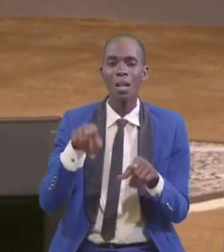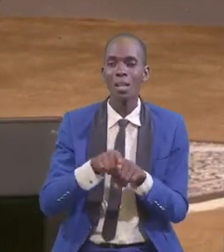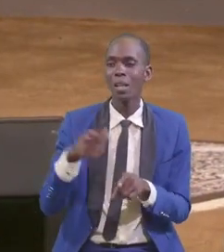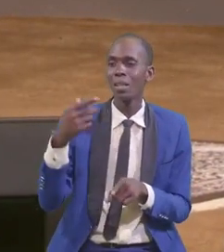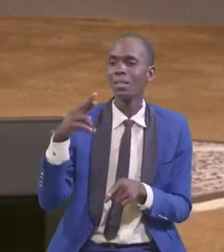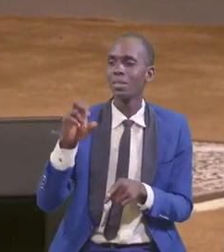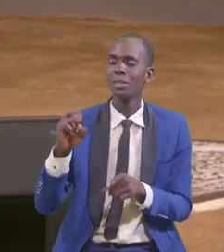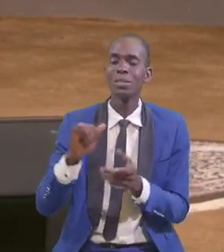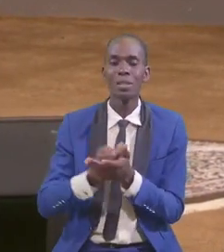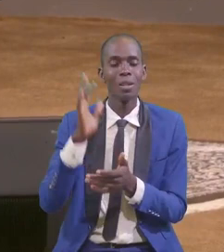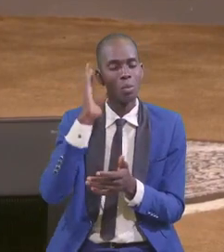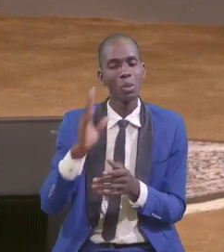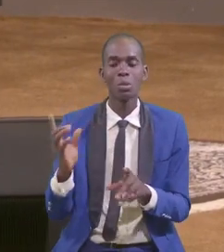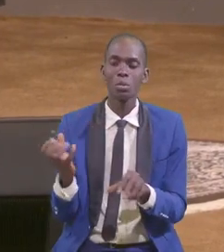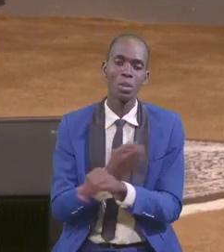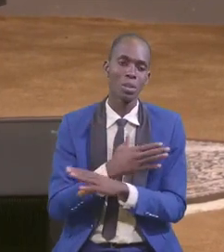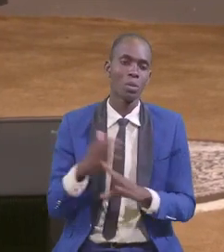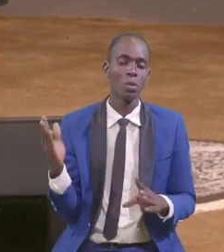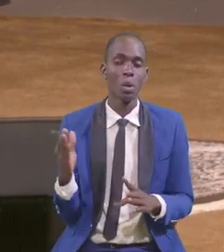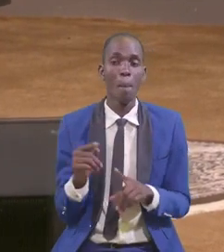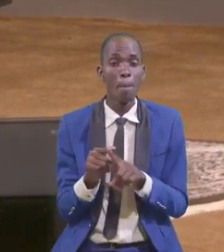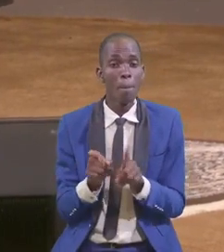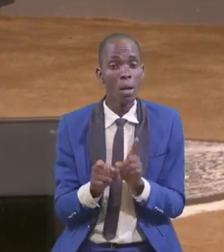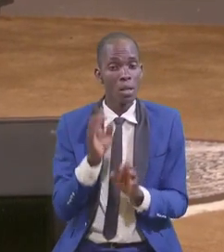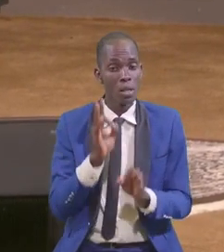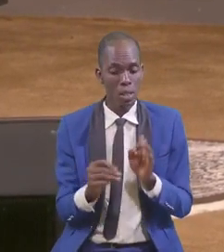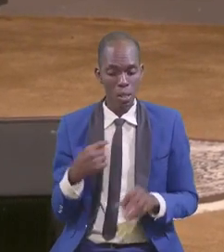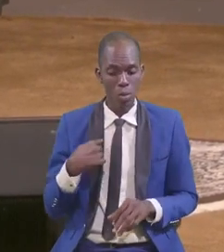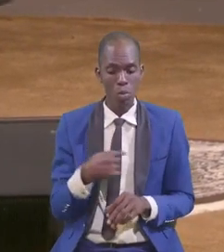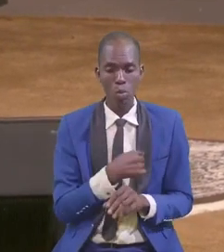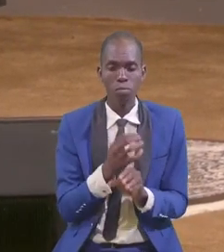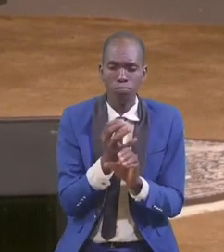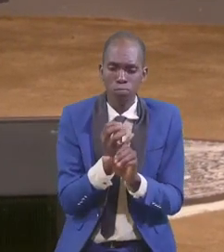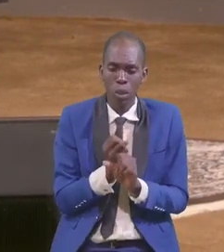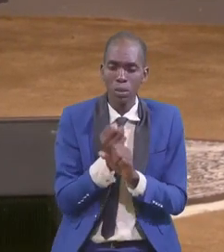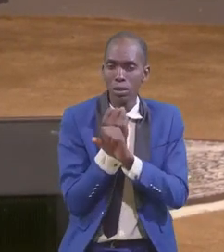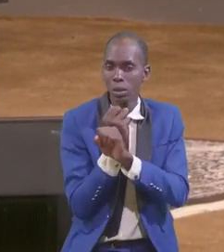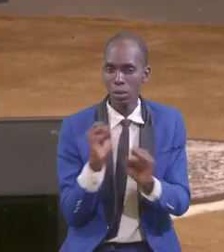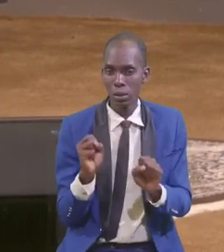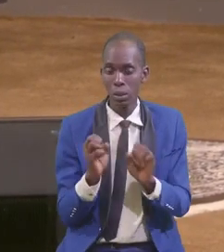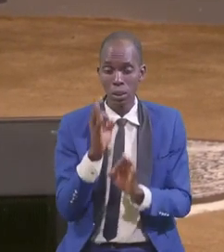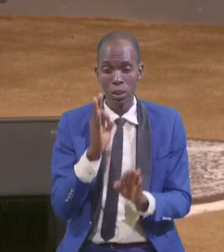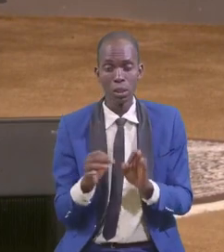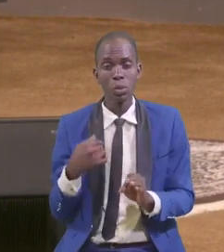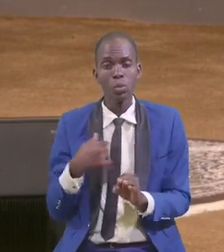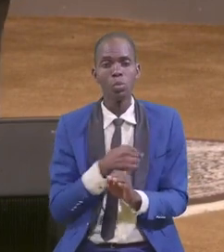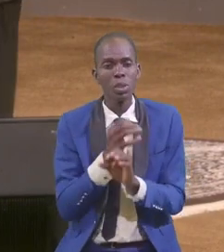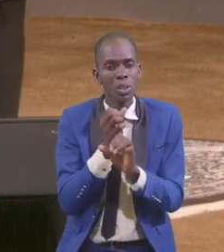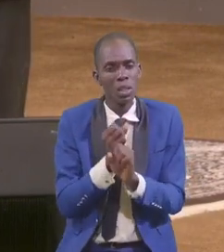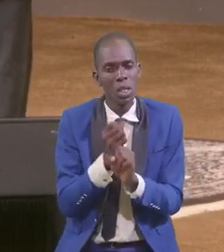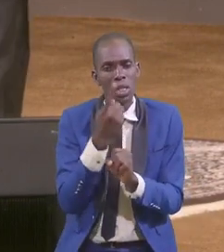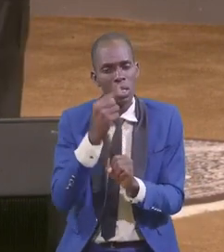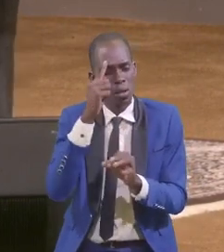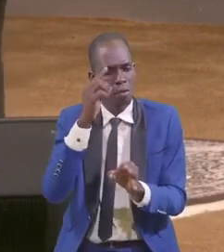us. We'll go. But if we have salvation, if we have the faith in the Lord, if